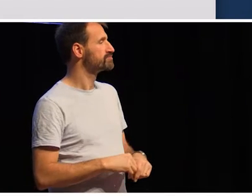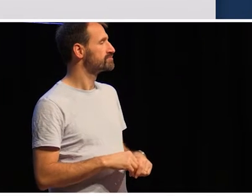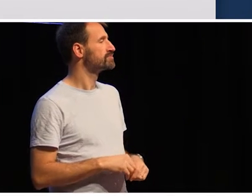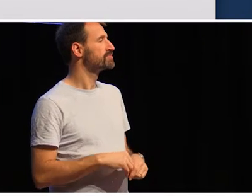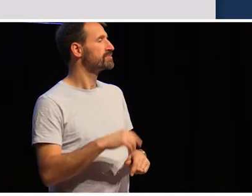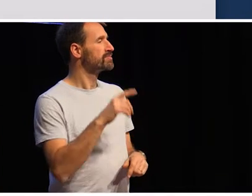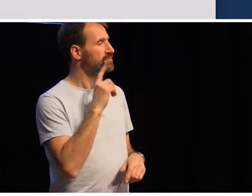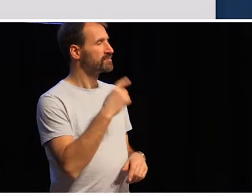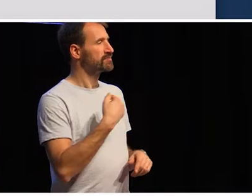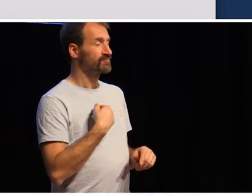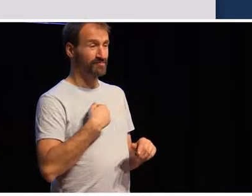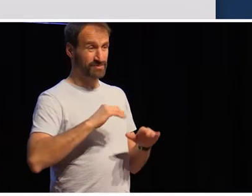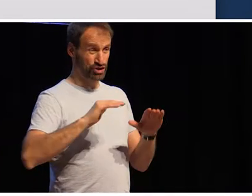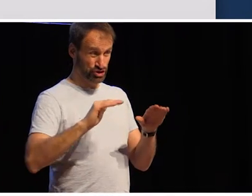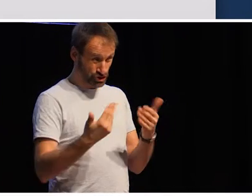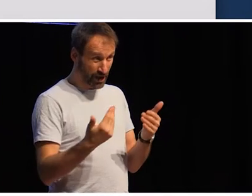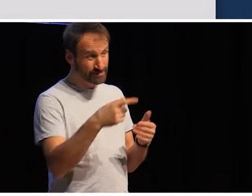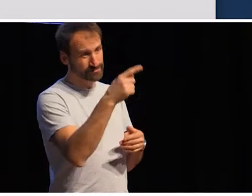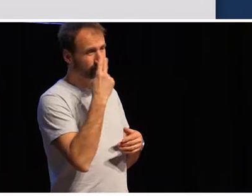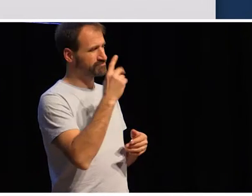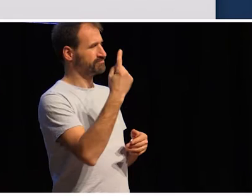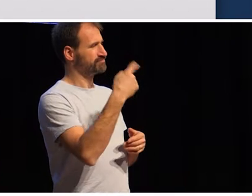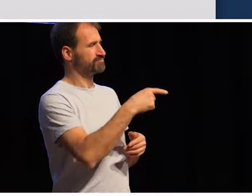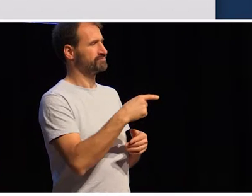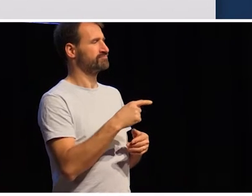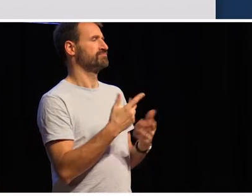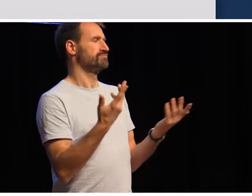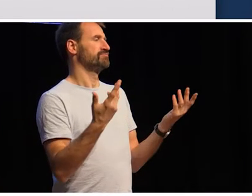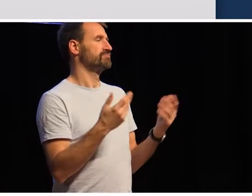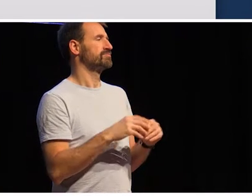And when you start everything, the first thing you see is the web user interface,